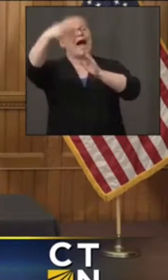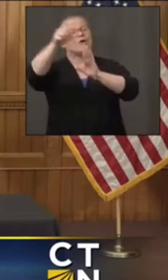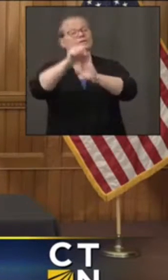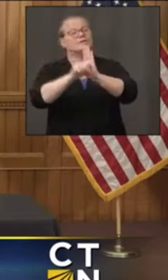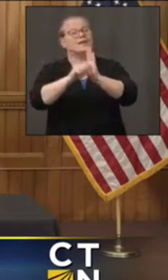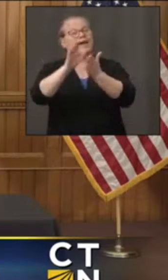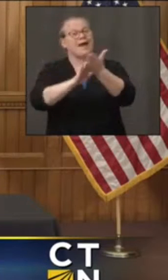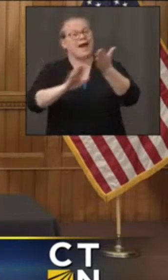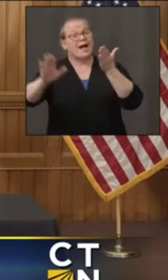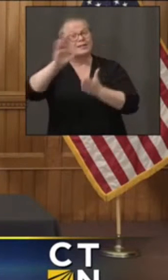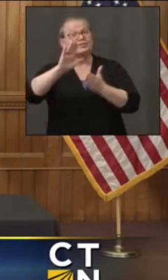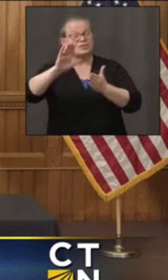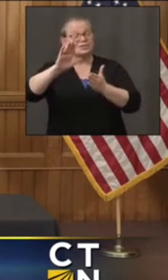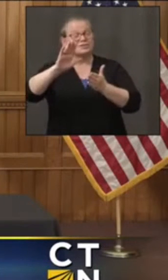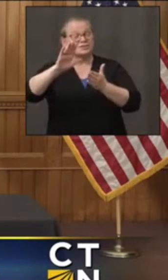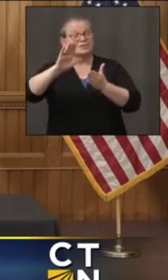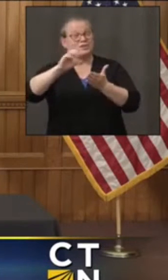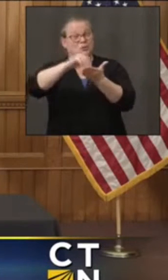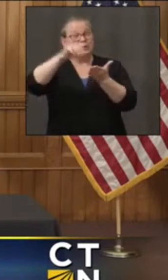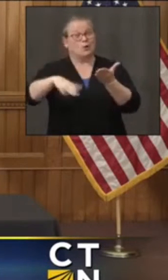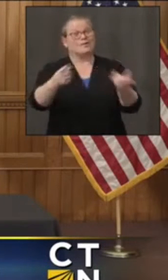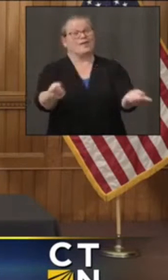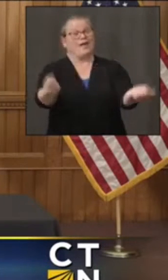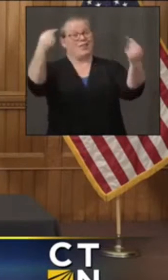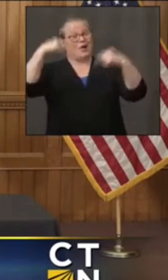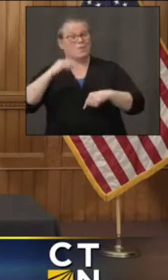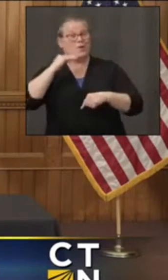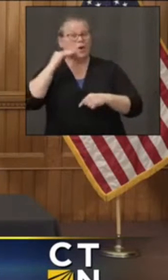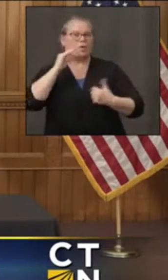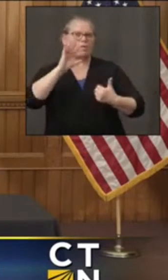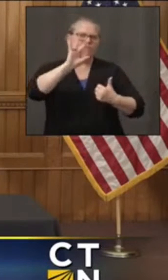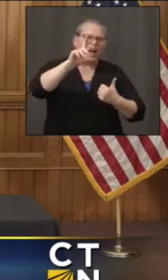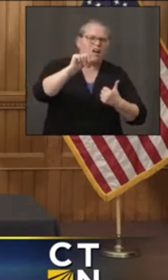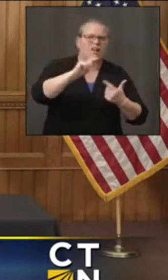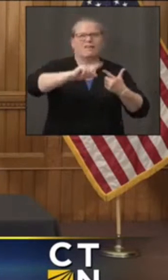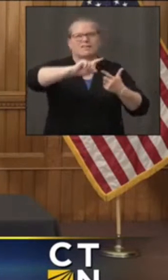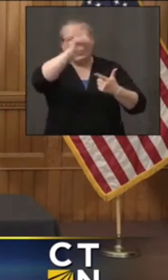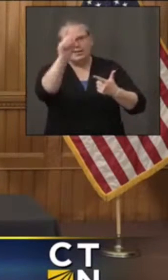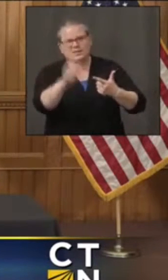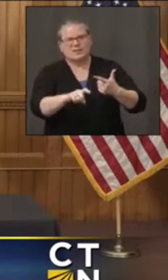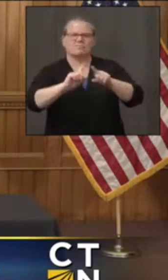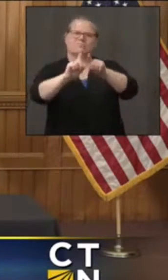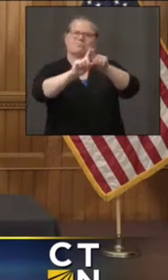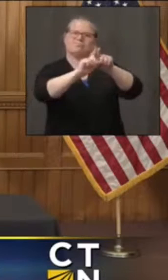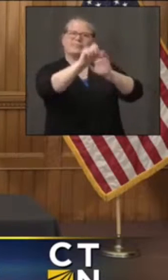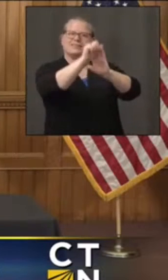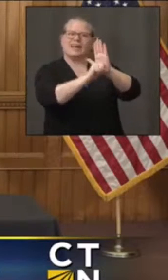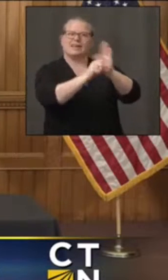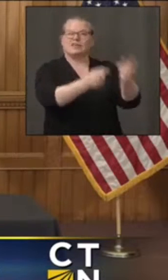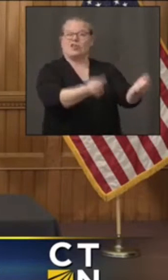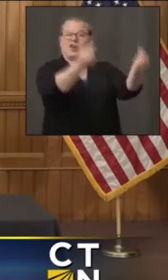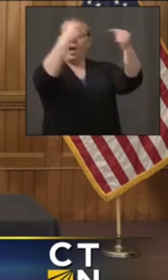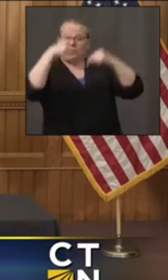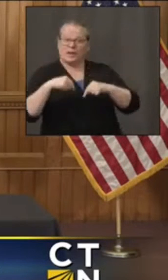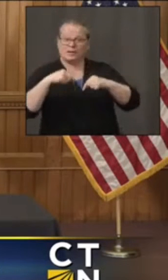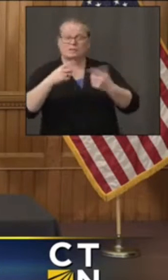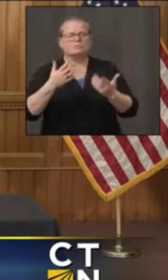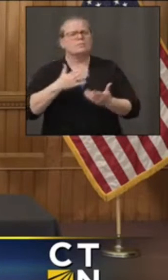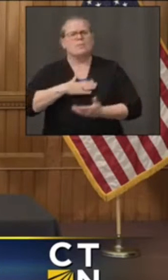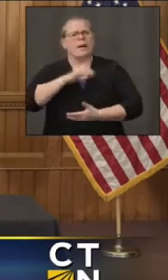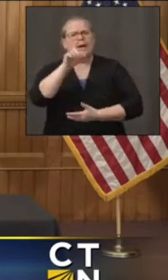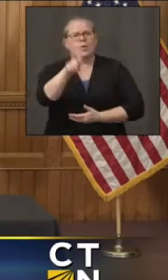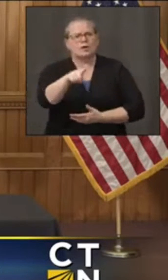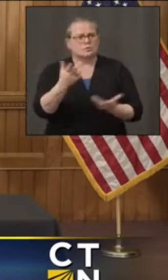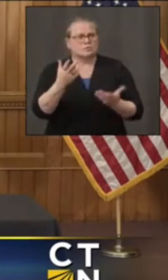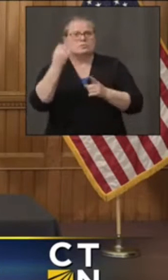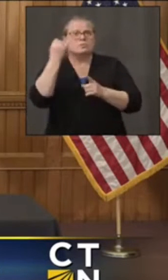Texas and California and Wisconsin and all kinds of places. My question is, what about their families? They're coming home to parents who work here and